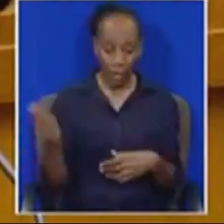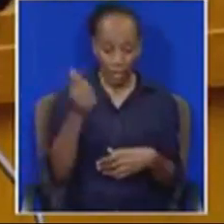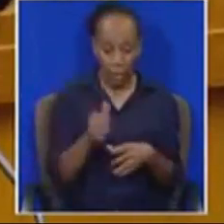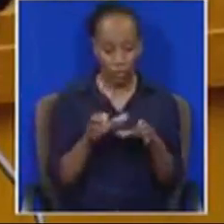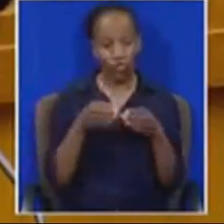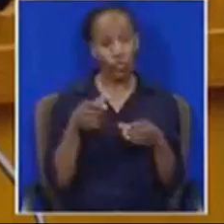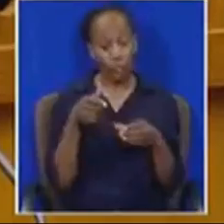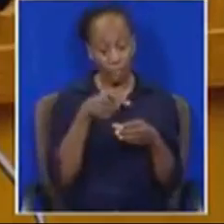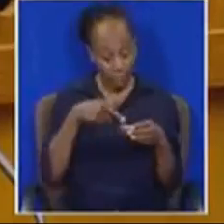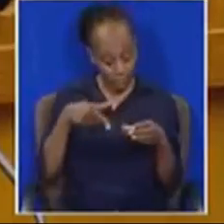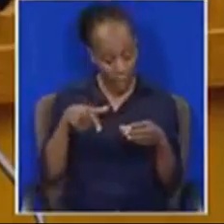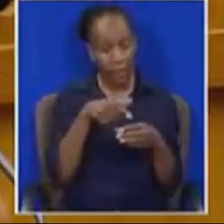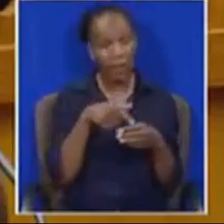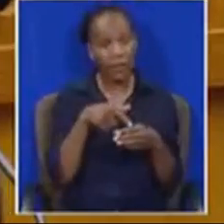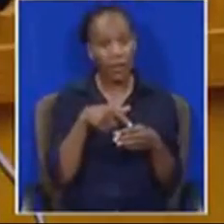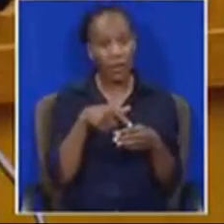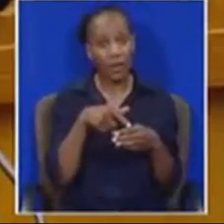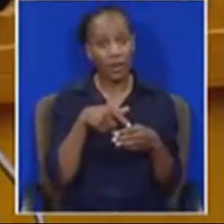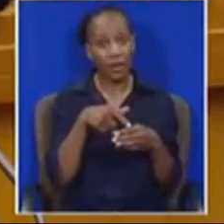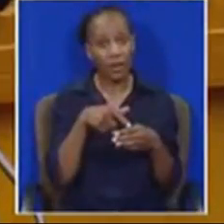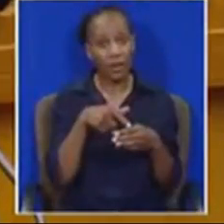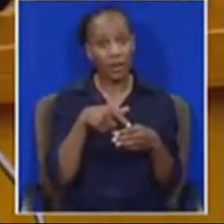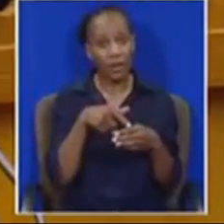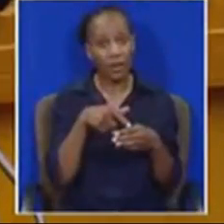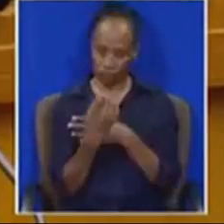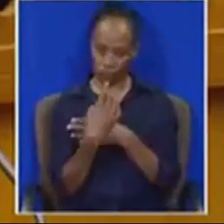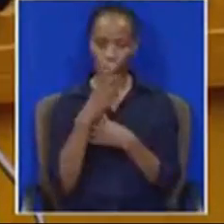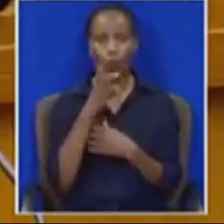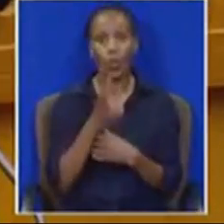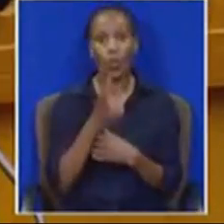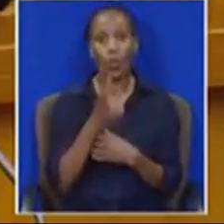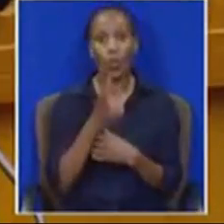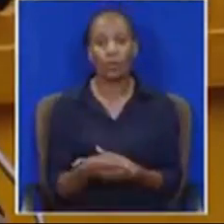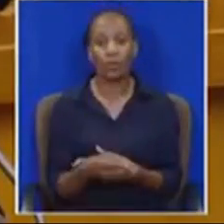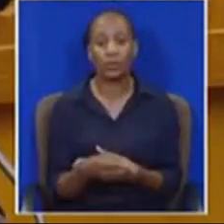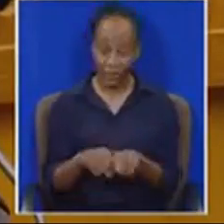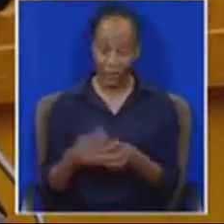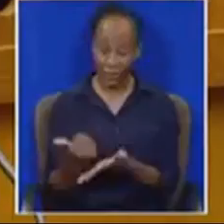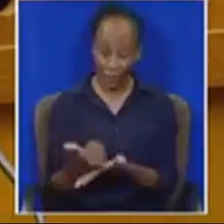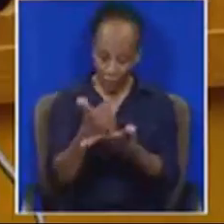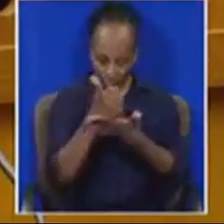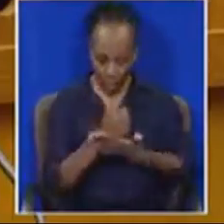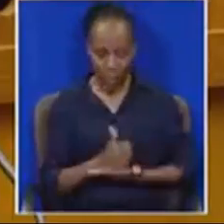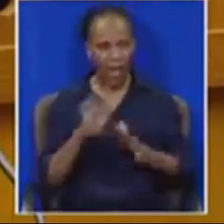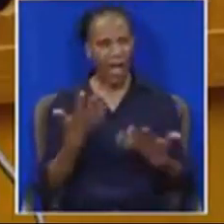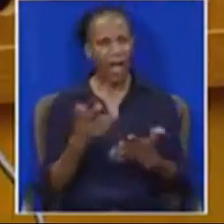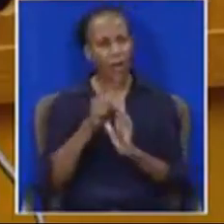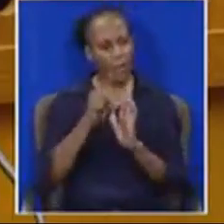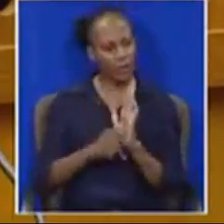Economic Advisory Council that will assist us and advise us in crafting our economic